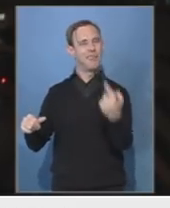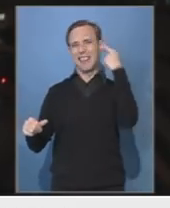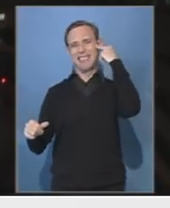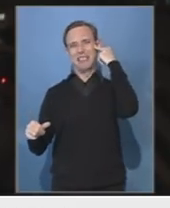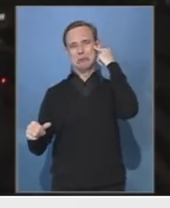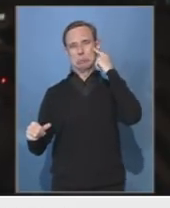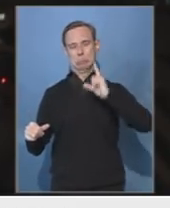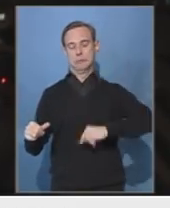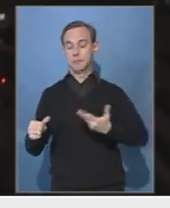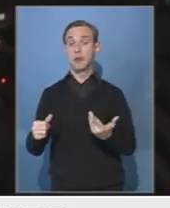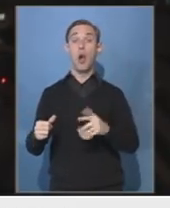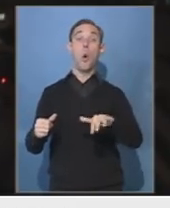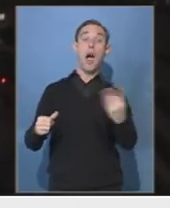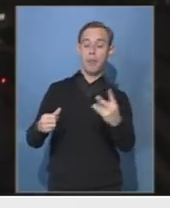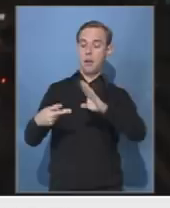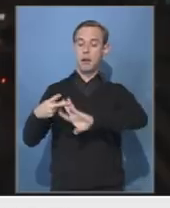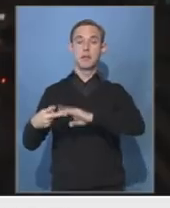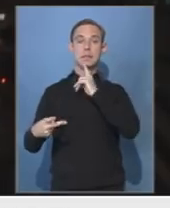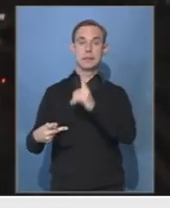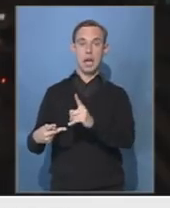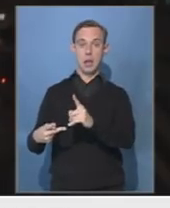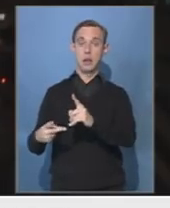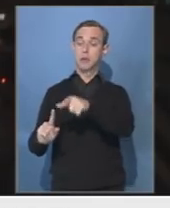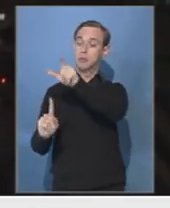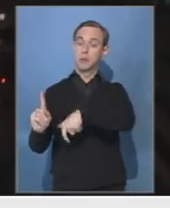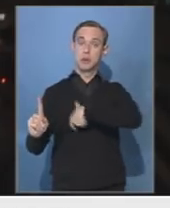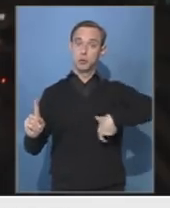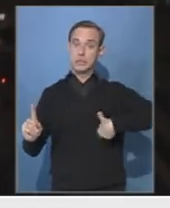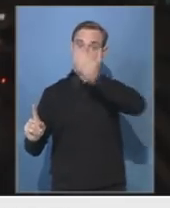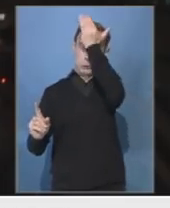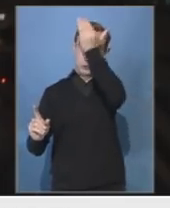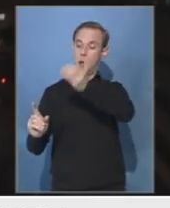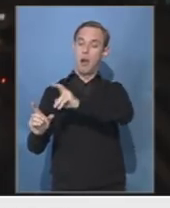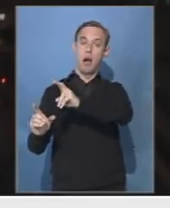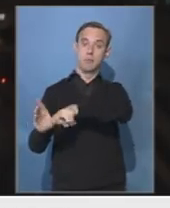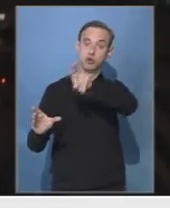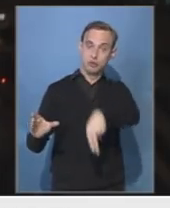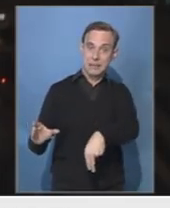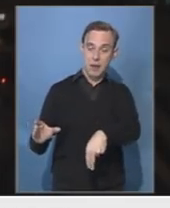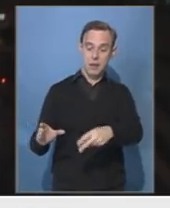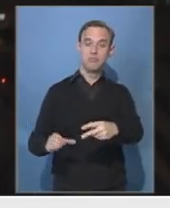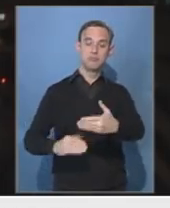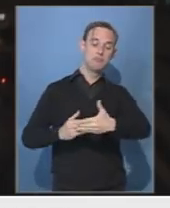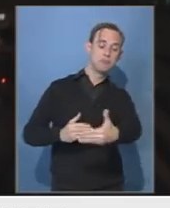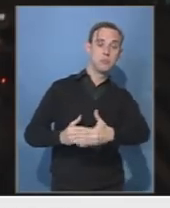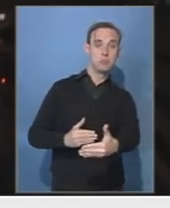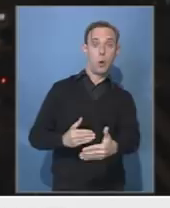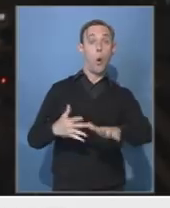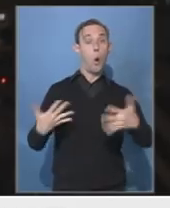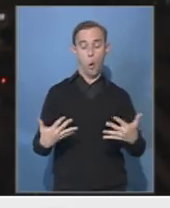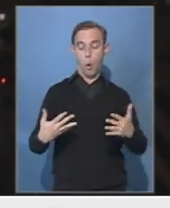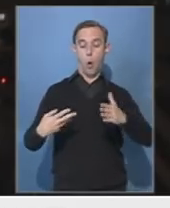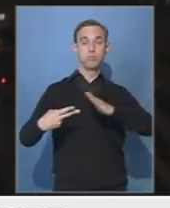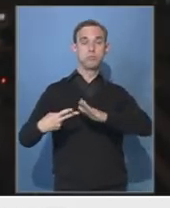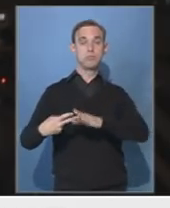are, of course, one, that they agree that he should be recalled, but that he resigns within the next few days. The second one is that